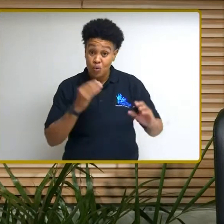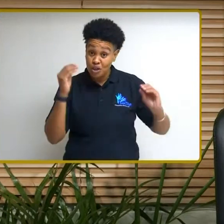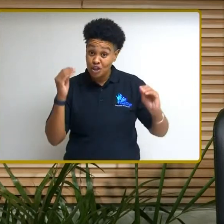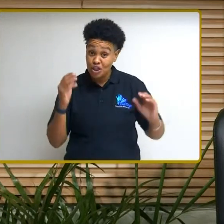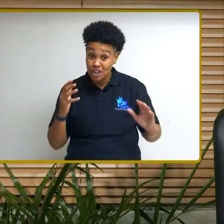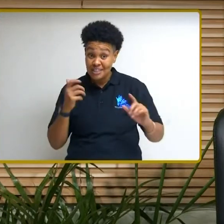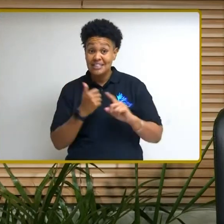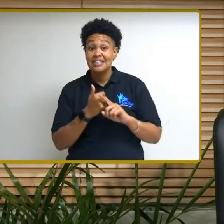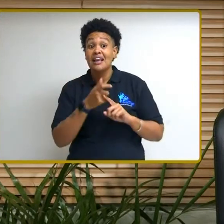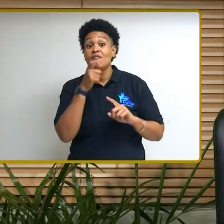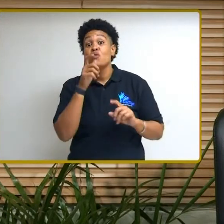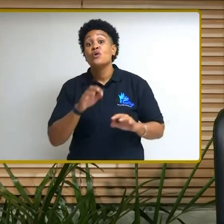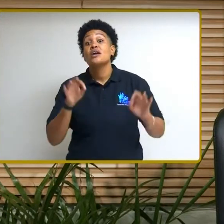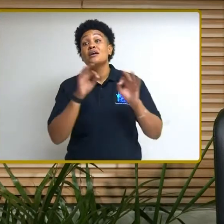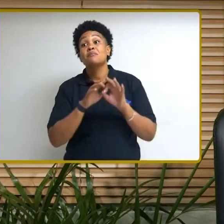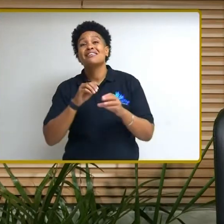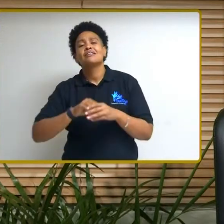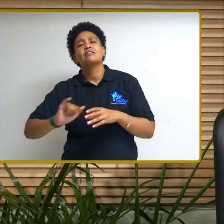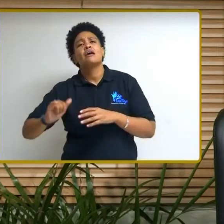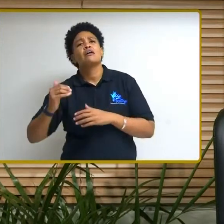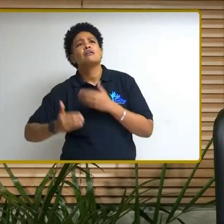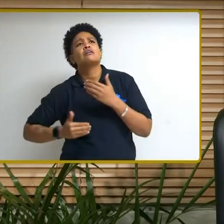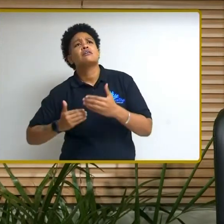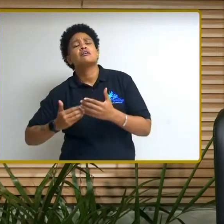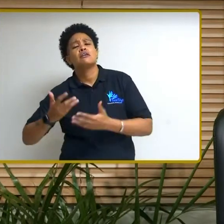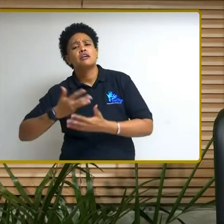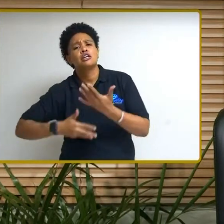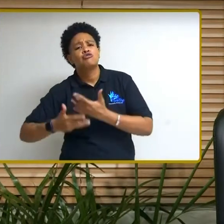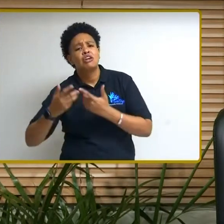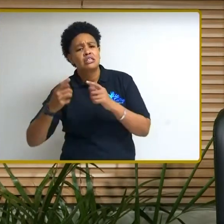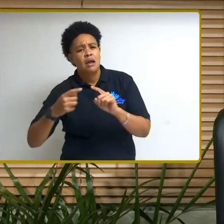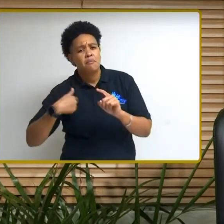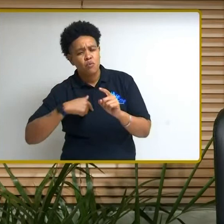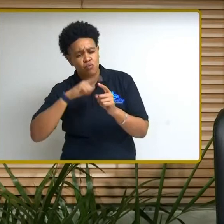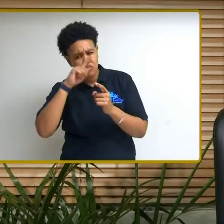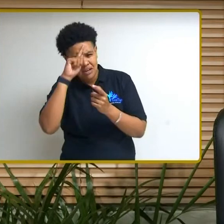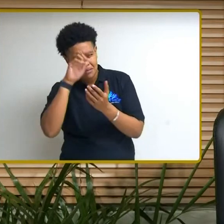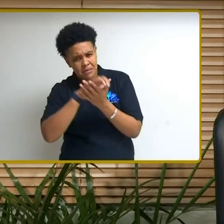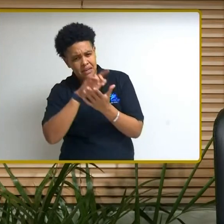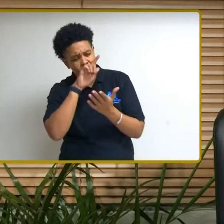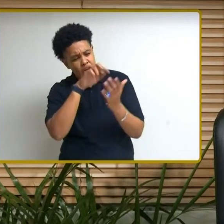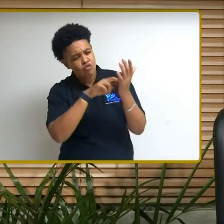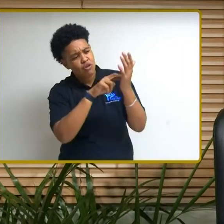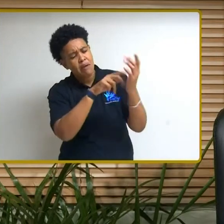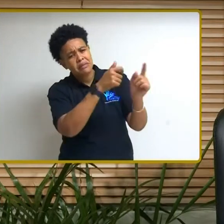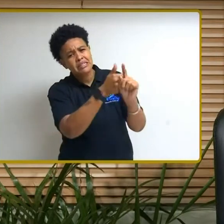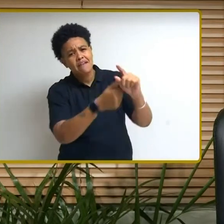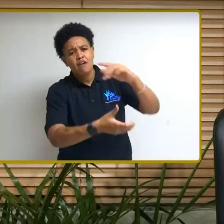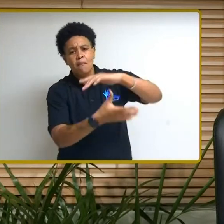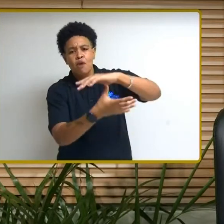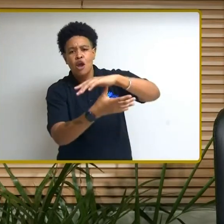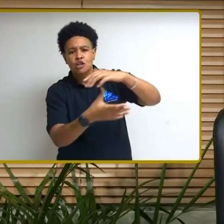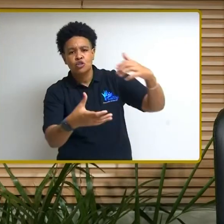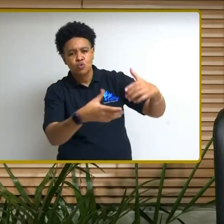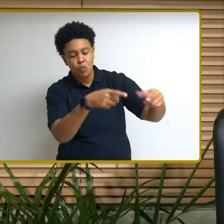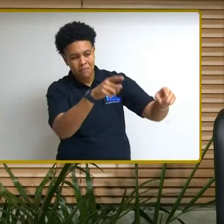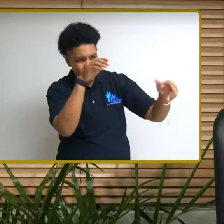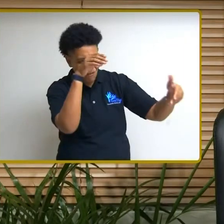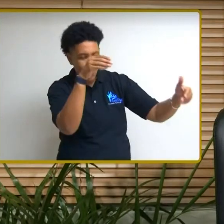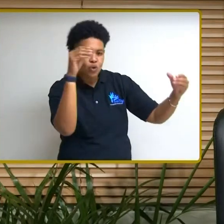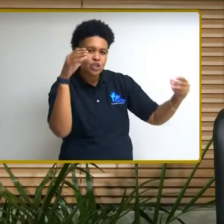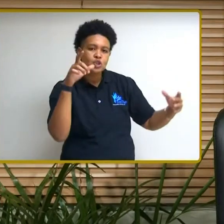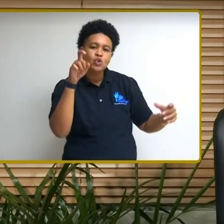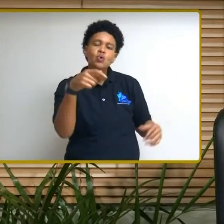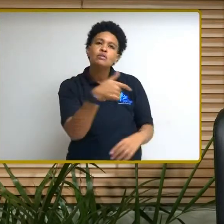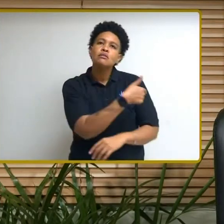teachers, who are critical to that interaction, we believe represents a priority group that should